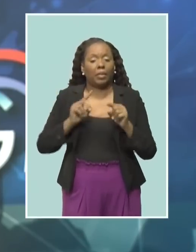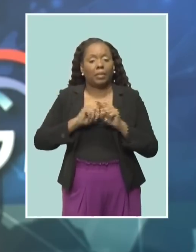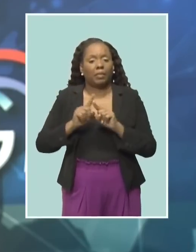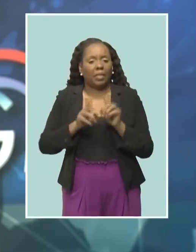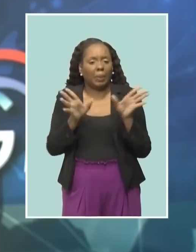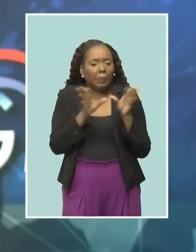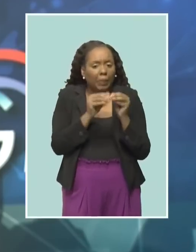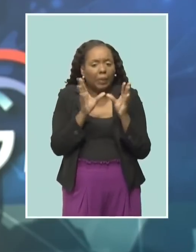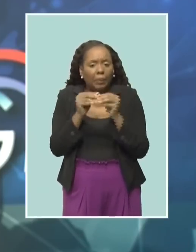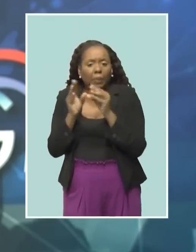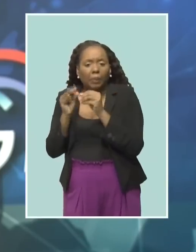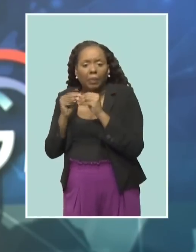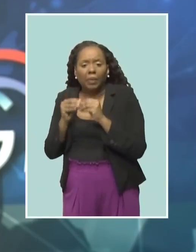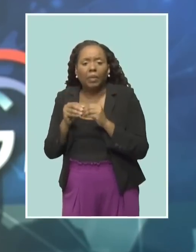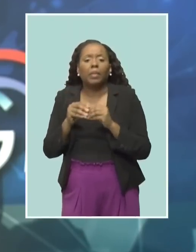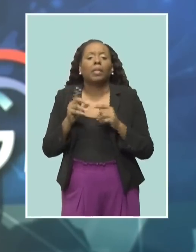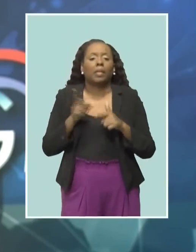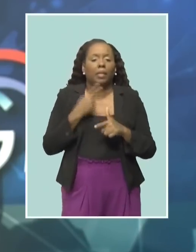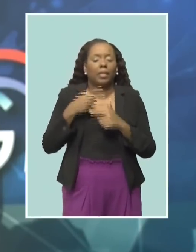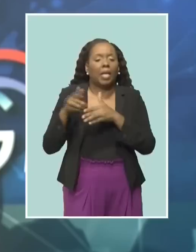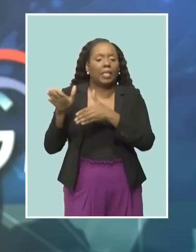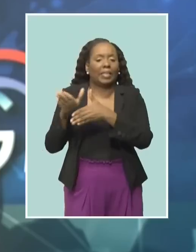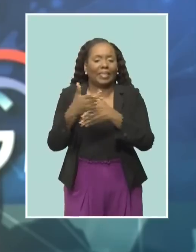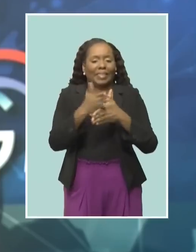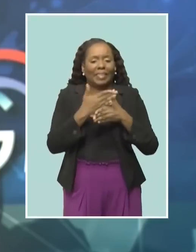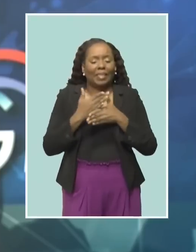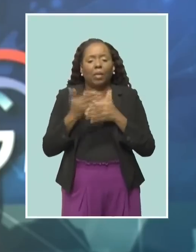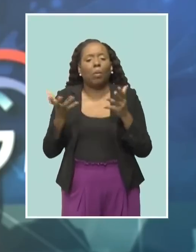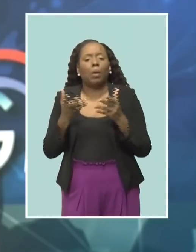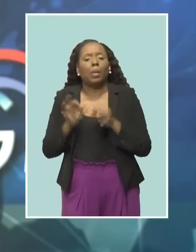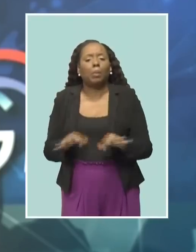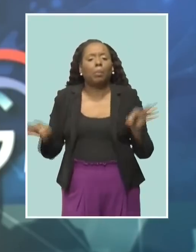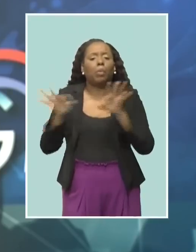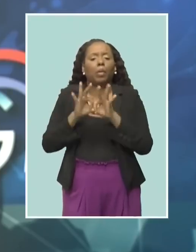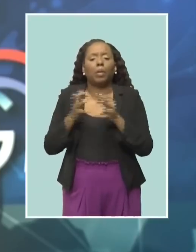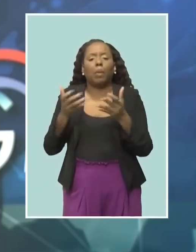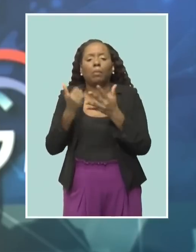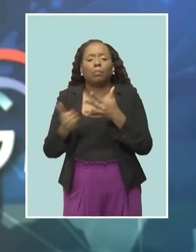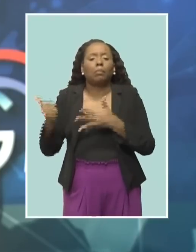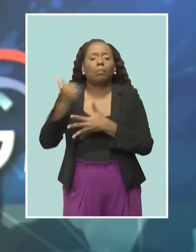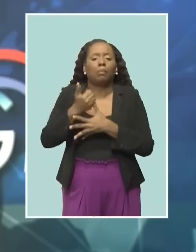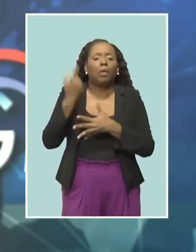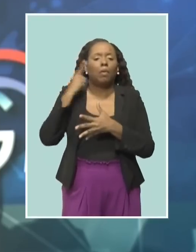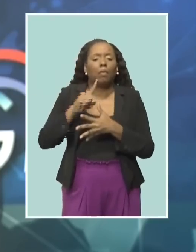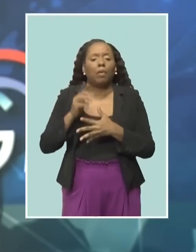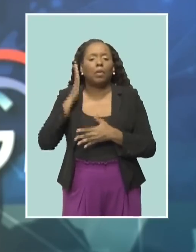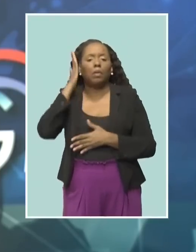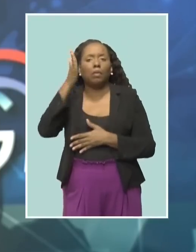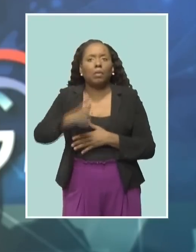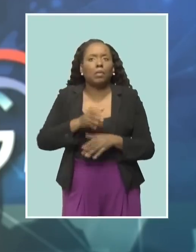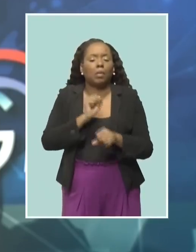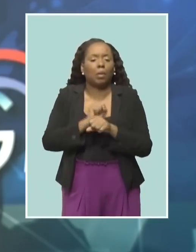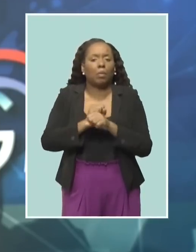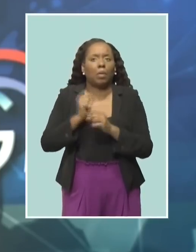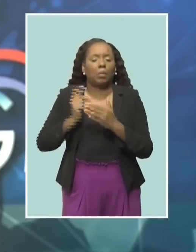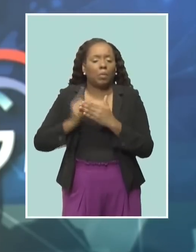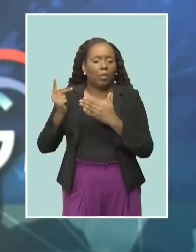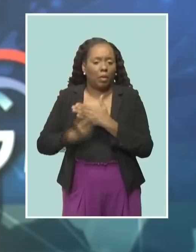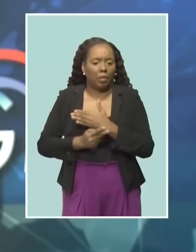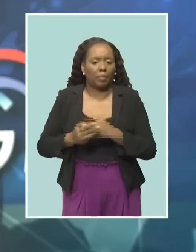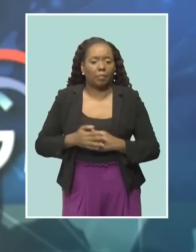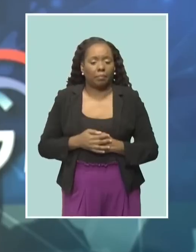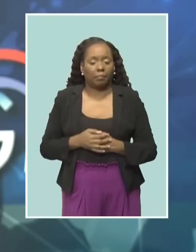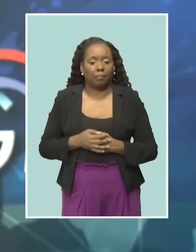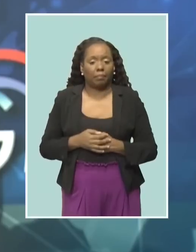deliberate in a leaders' retreat to discuss shared priorities that will shape the future work programs of the Commonwealth. Coming